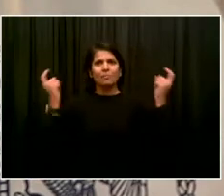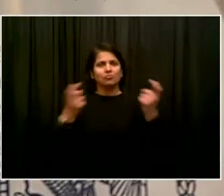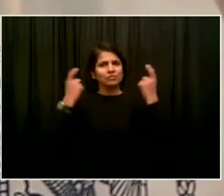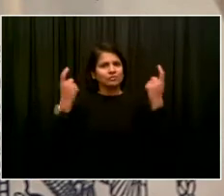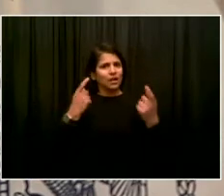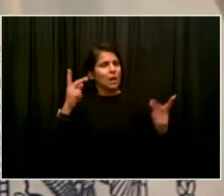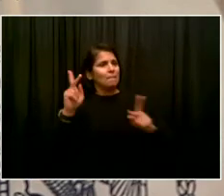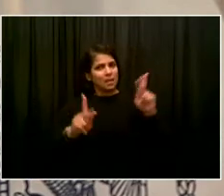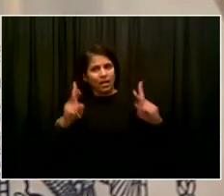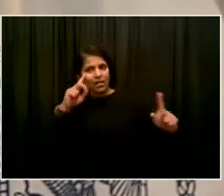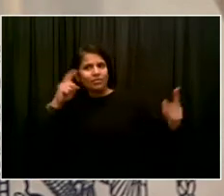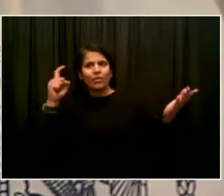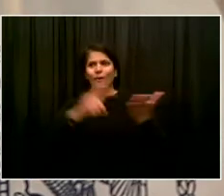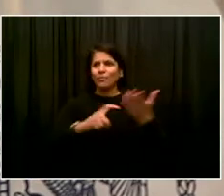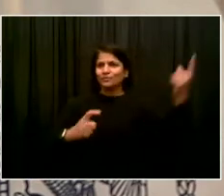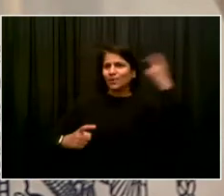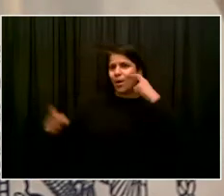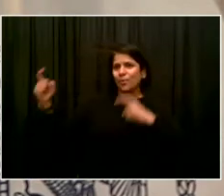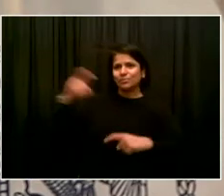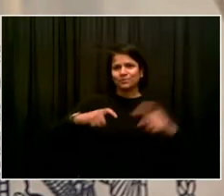city and changed the world in so many ways.